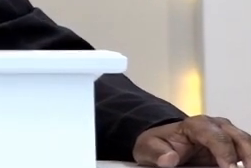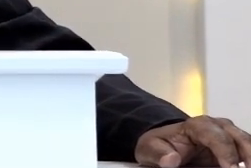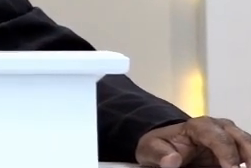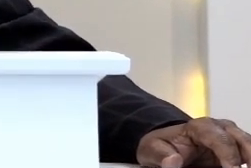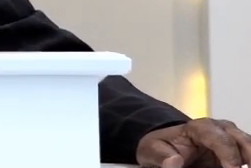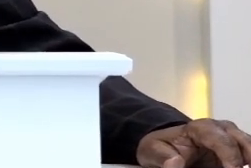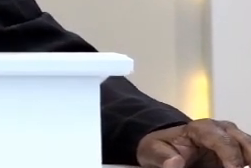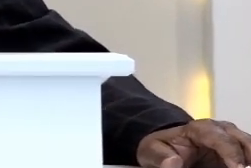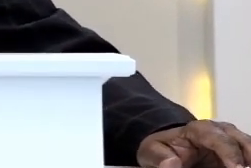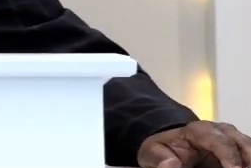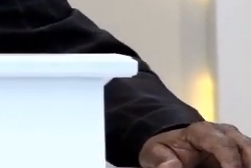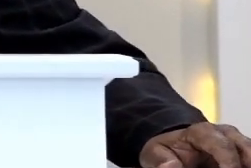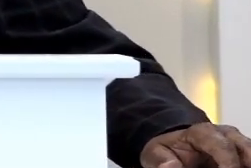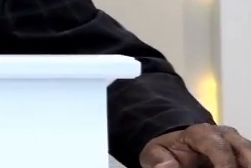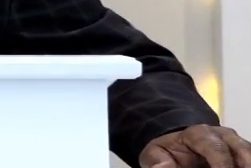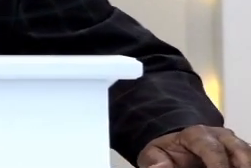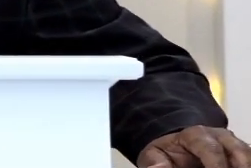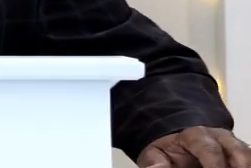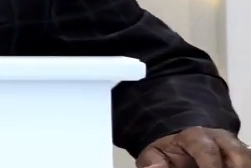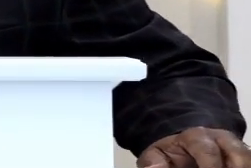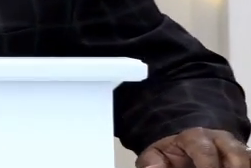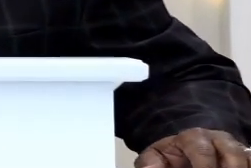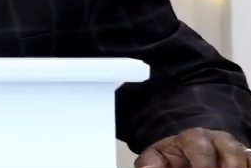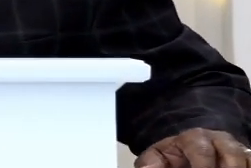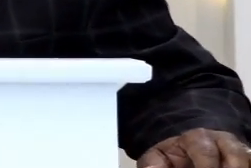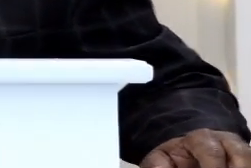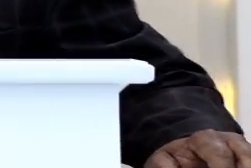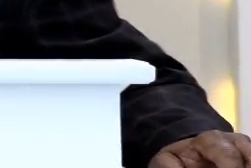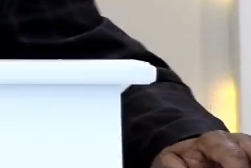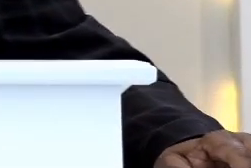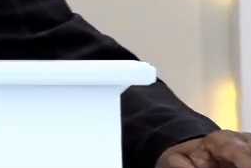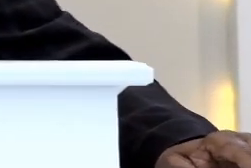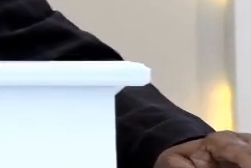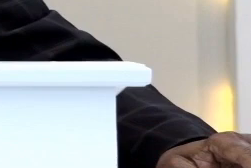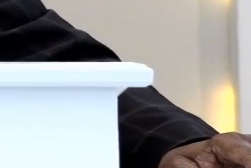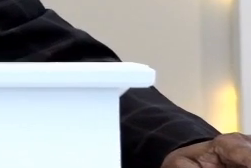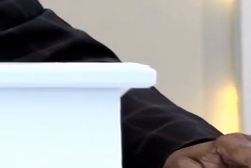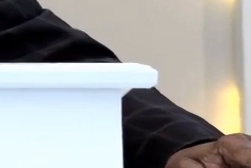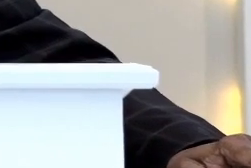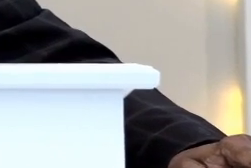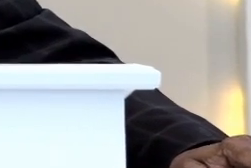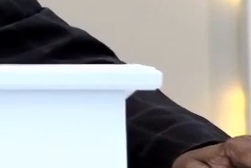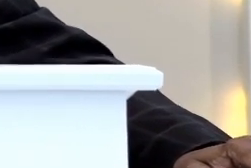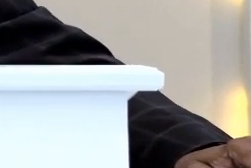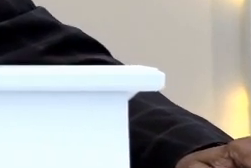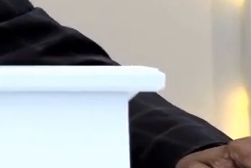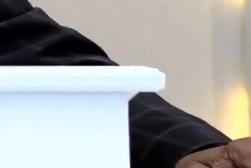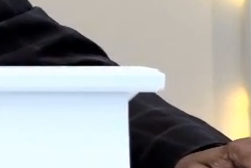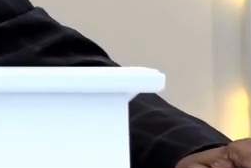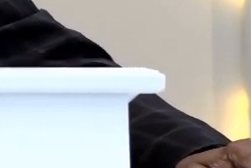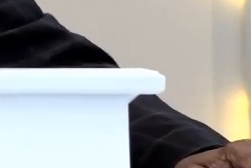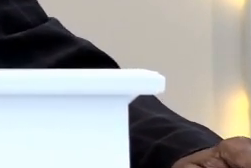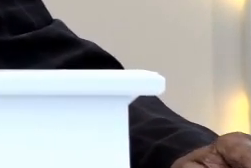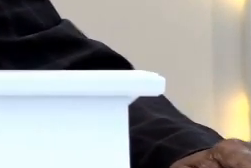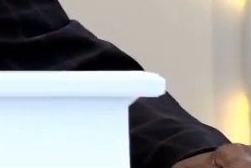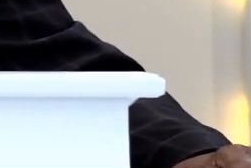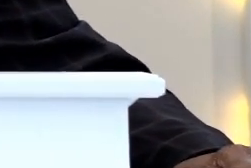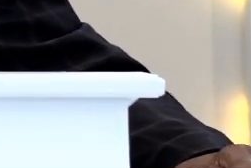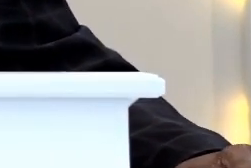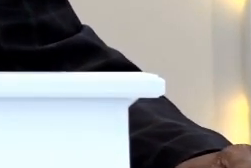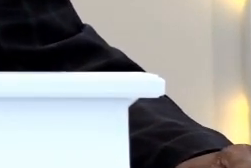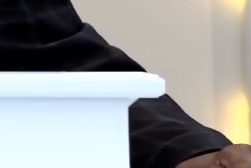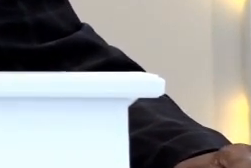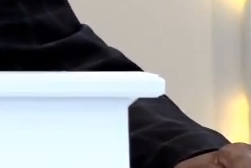do. It is in Jesus' name we pray. Amen. Amen. Hallelujah. Hallelujah. Bless the name of the Lord. He is worthy